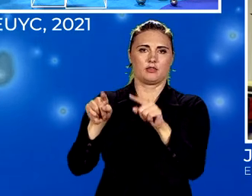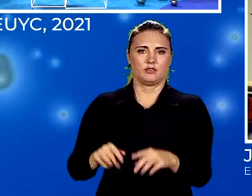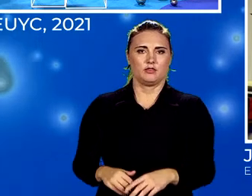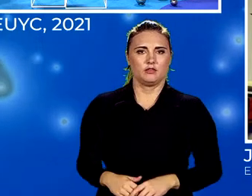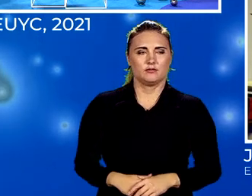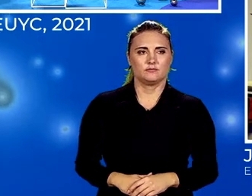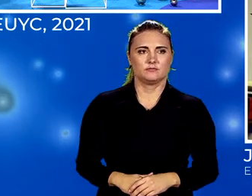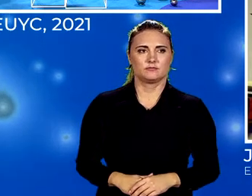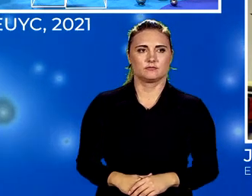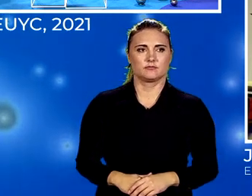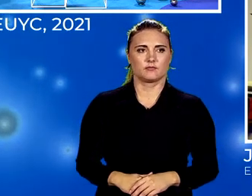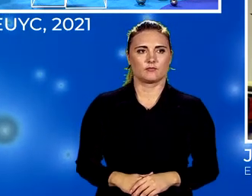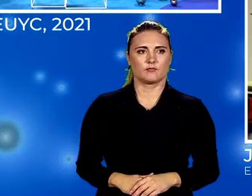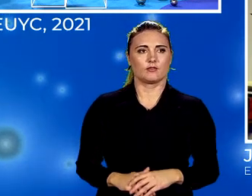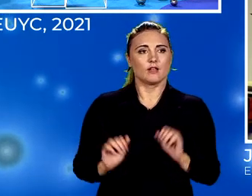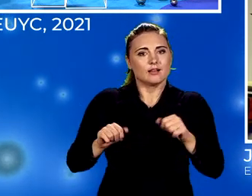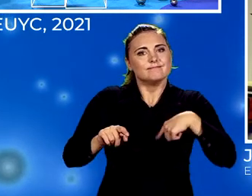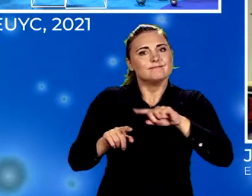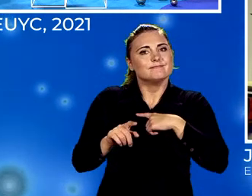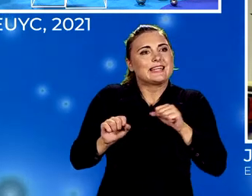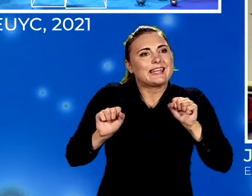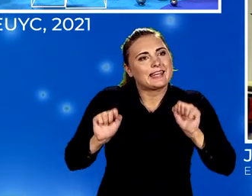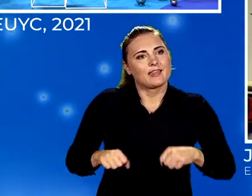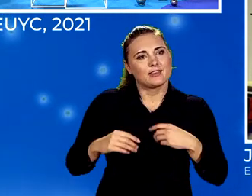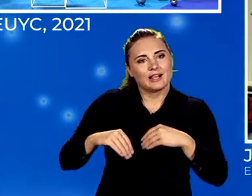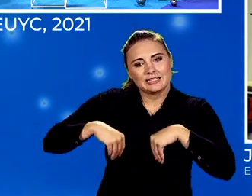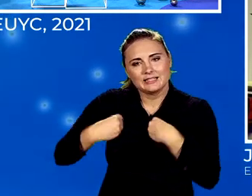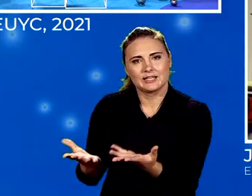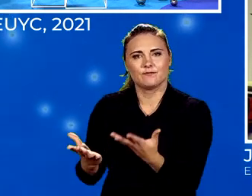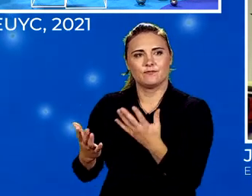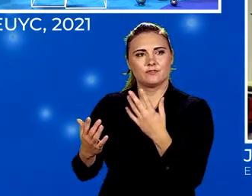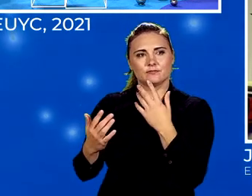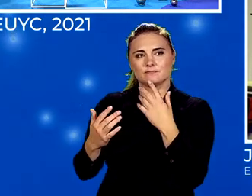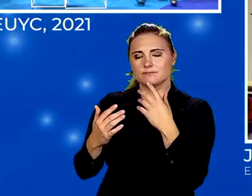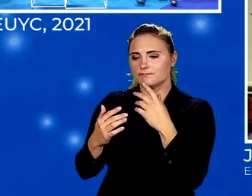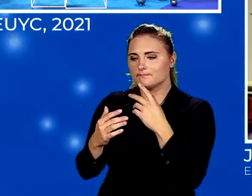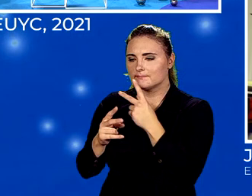people really care about the most.